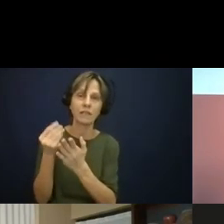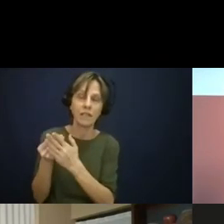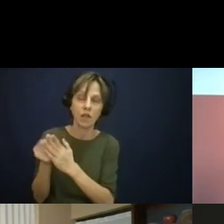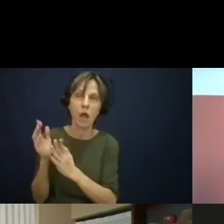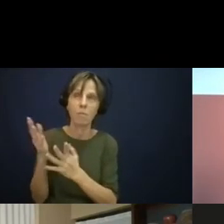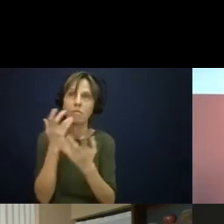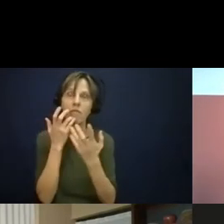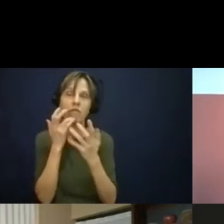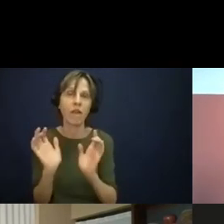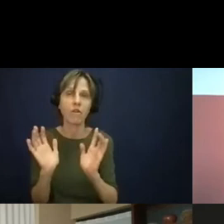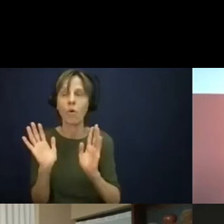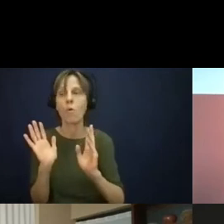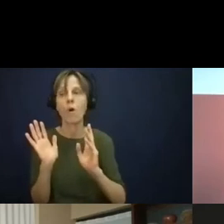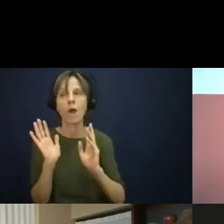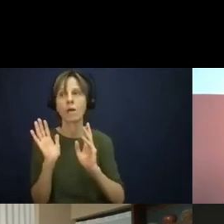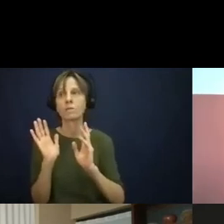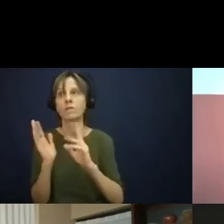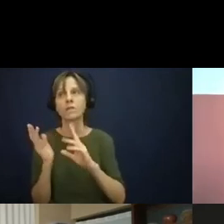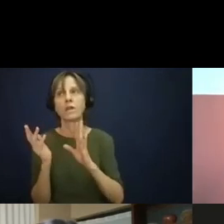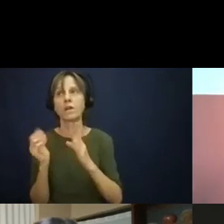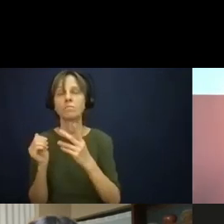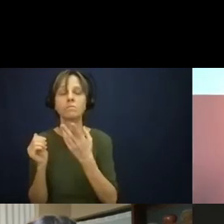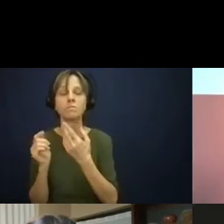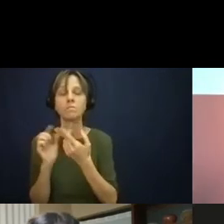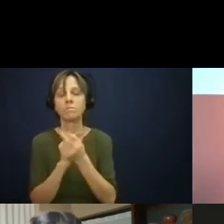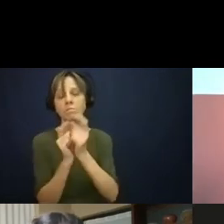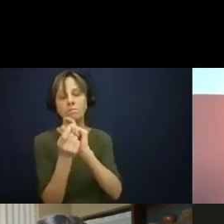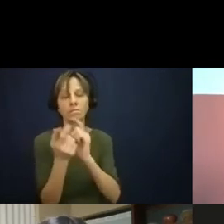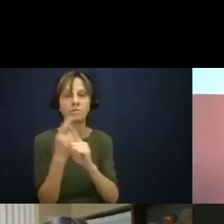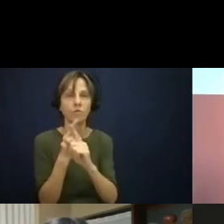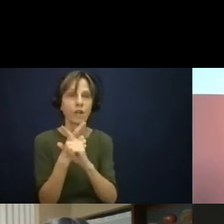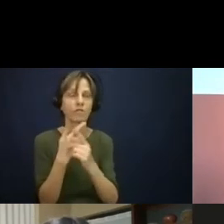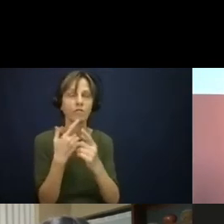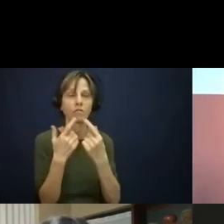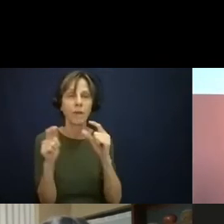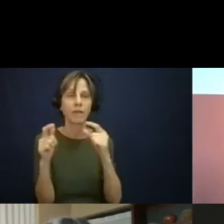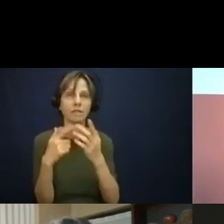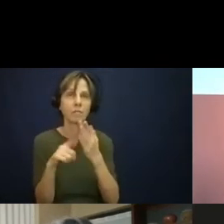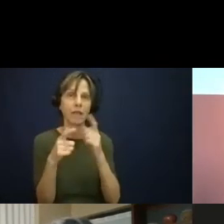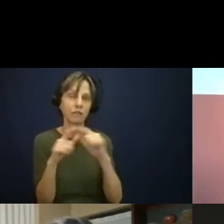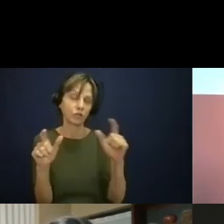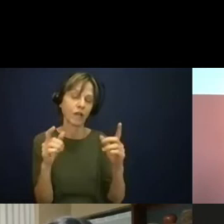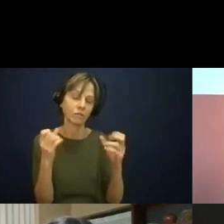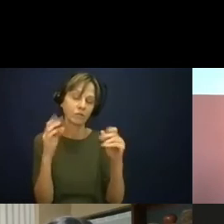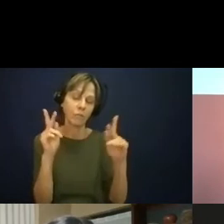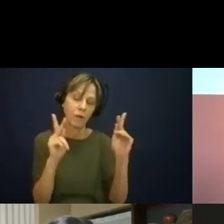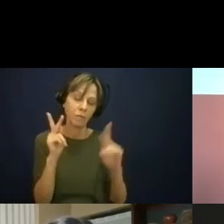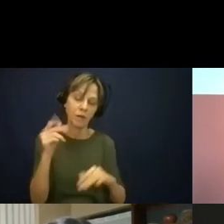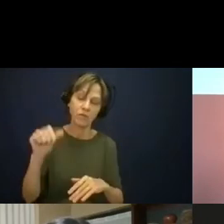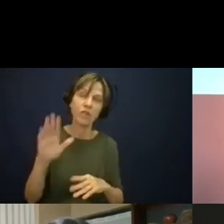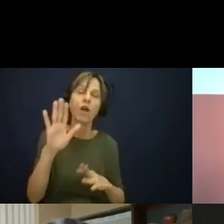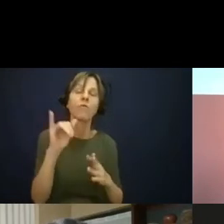the transition of, getting a regular paycheck. So a lot of people turn it down, and that's